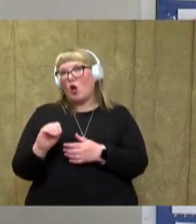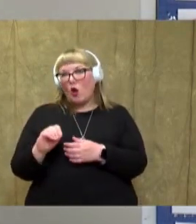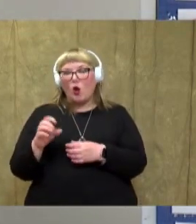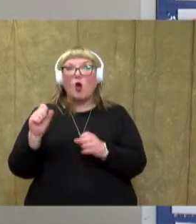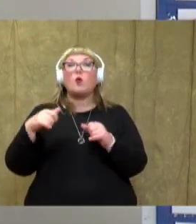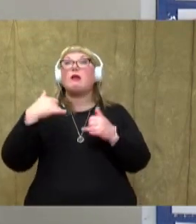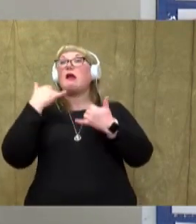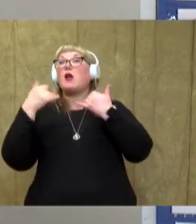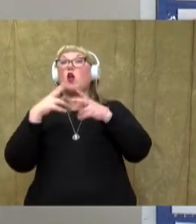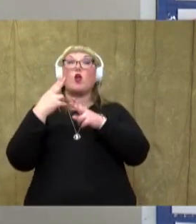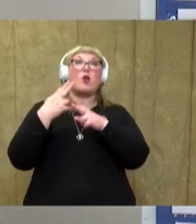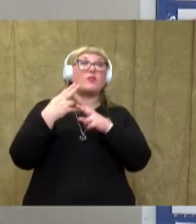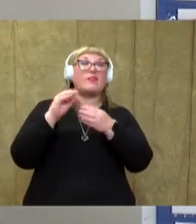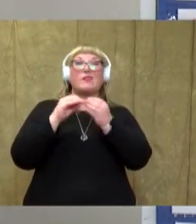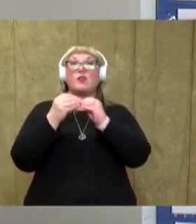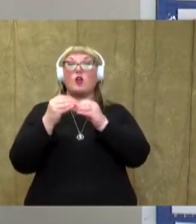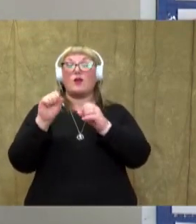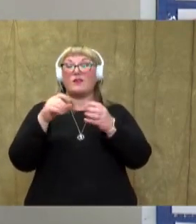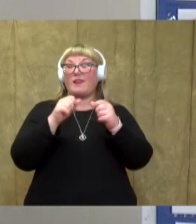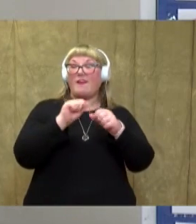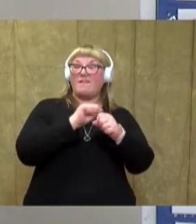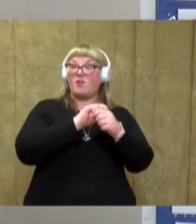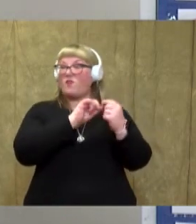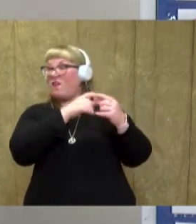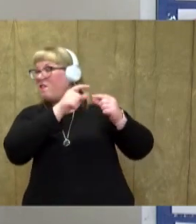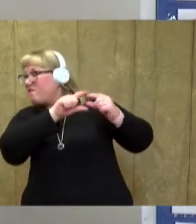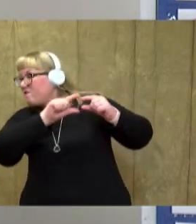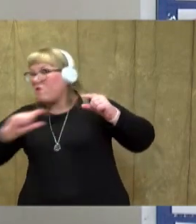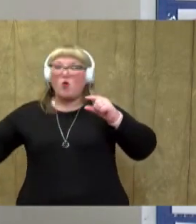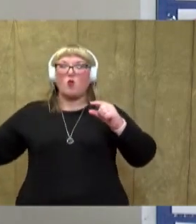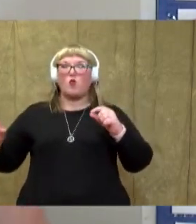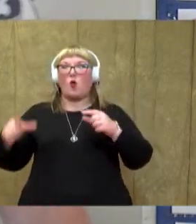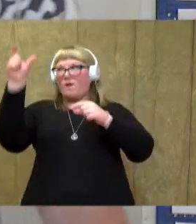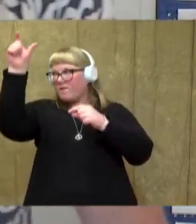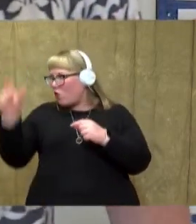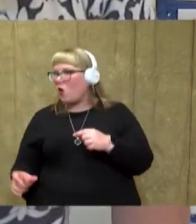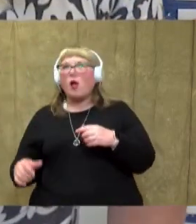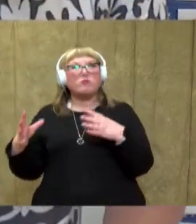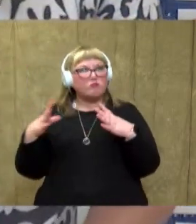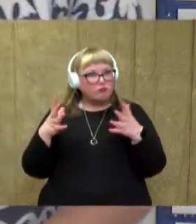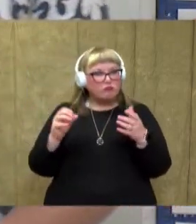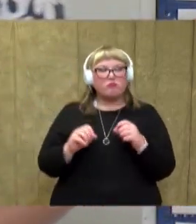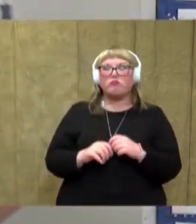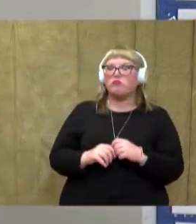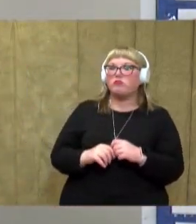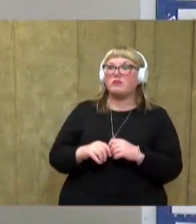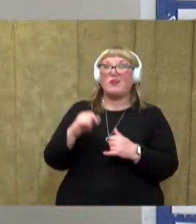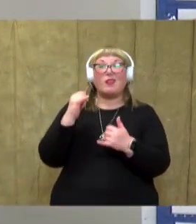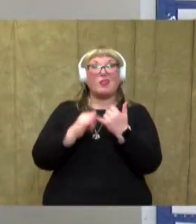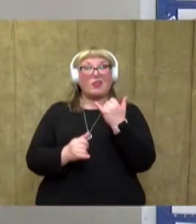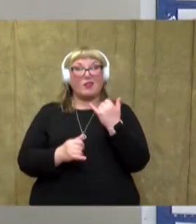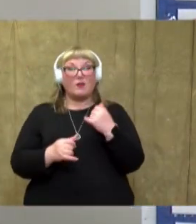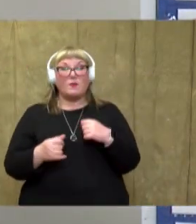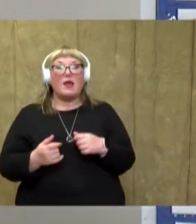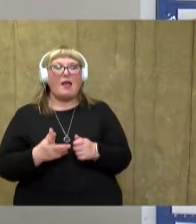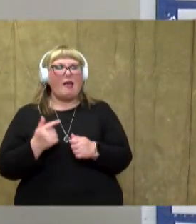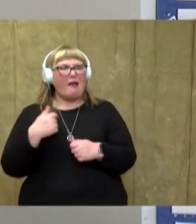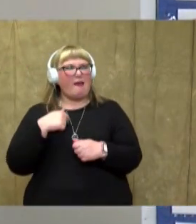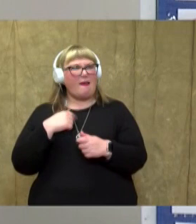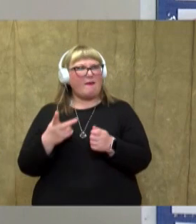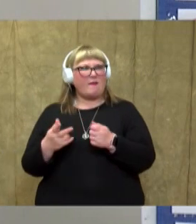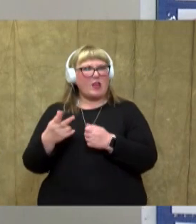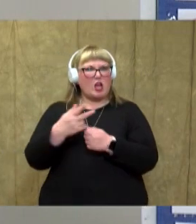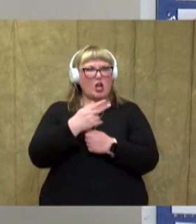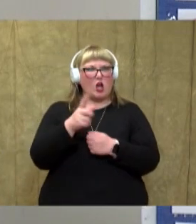see if you can fill a whole row or a whole column playing bingo. And then lastly, I have cut up